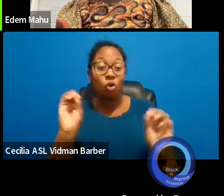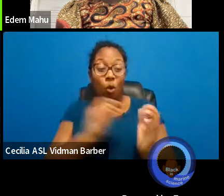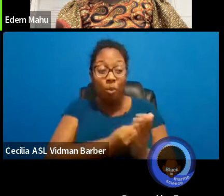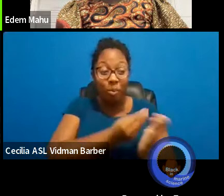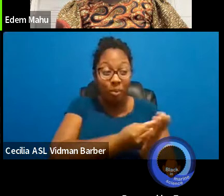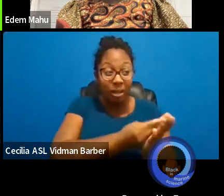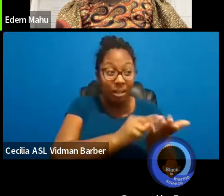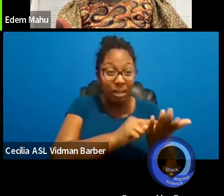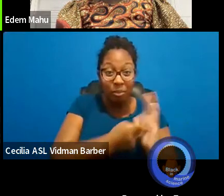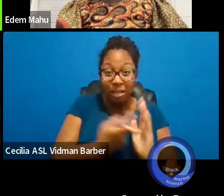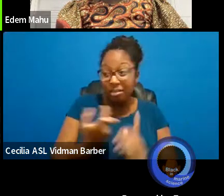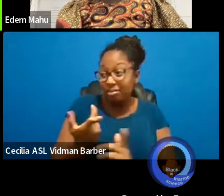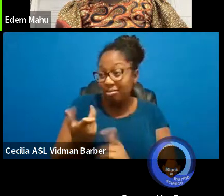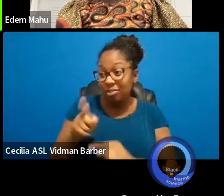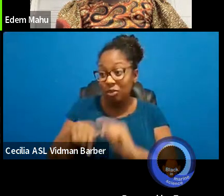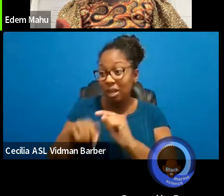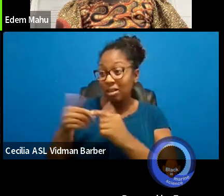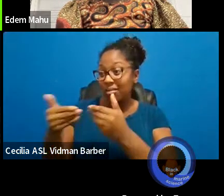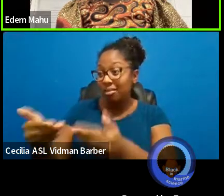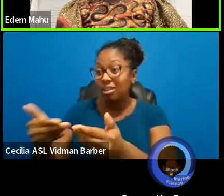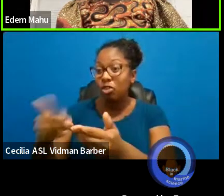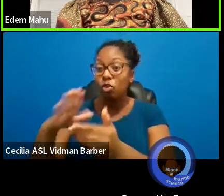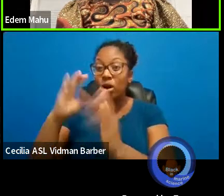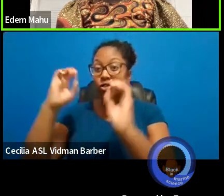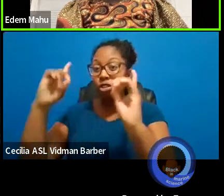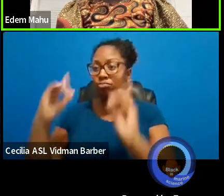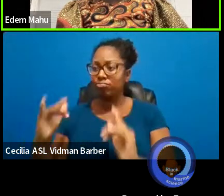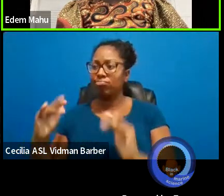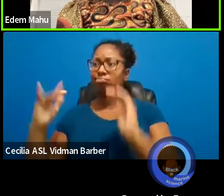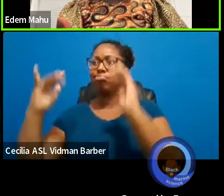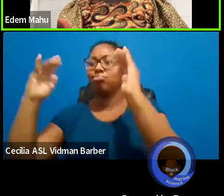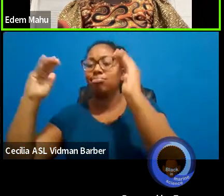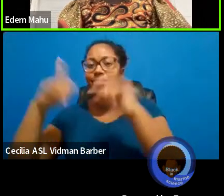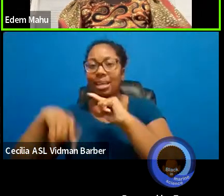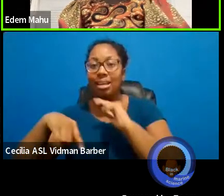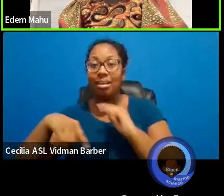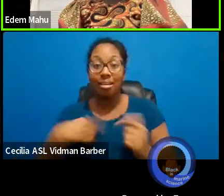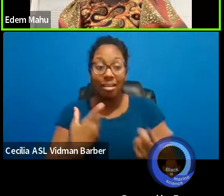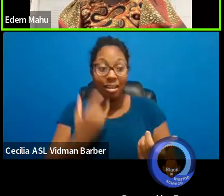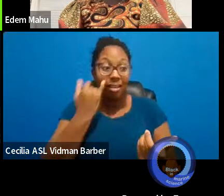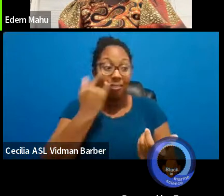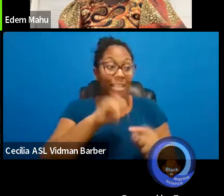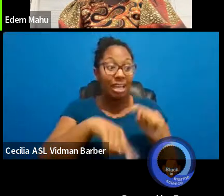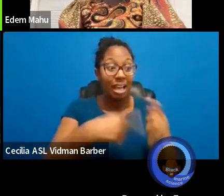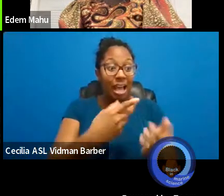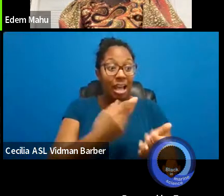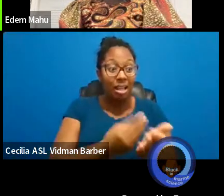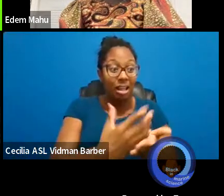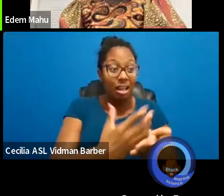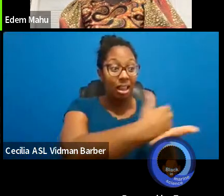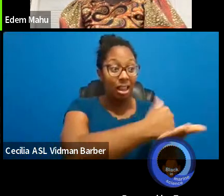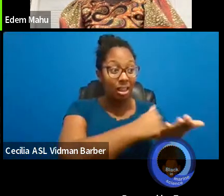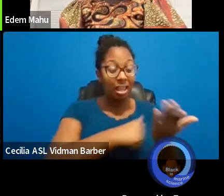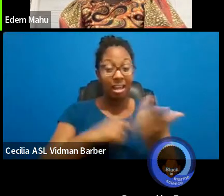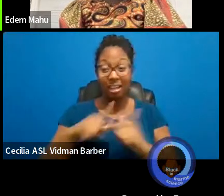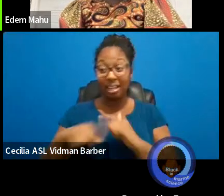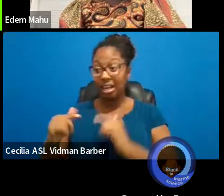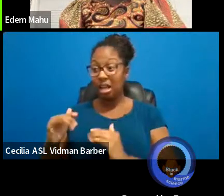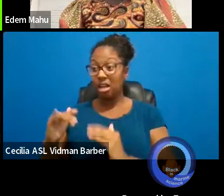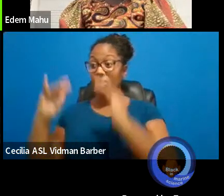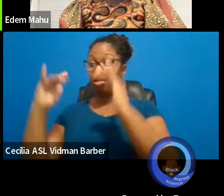can't, further the education. And without, if you can't get the funding and you can't further the education, that means you can't, achieve